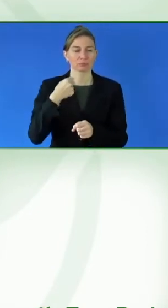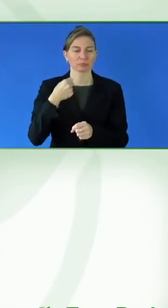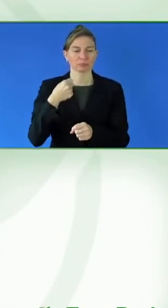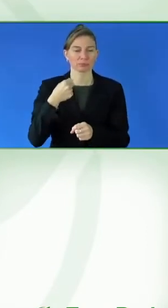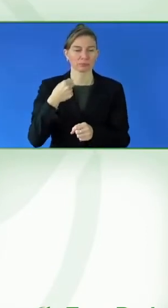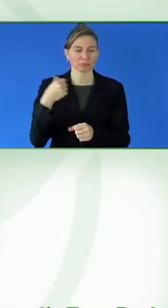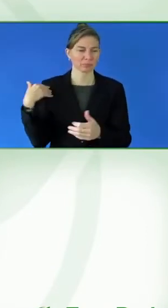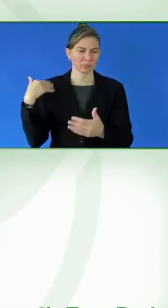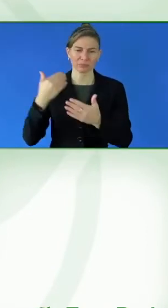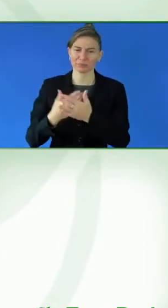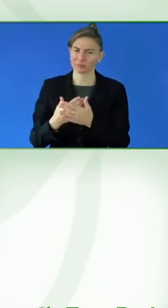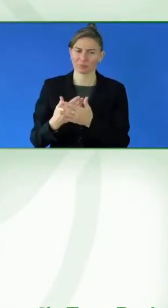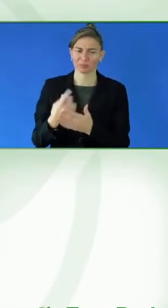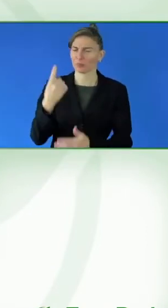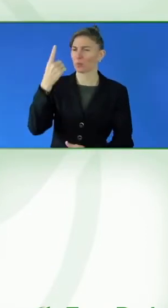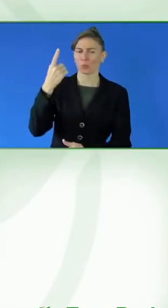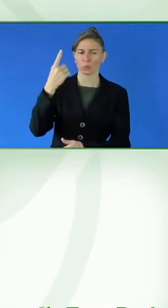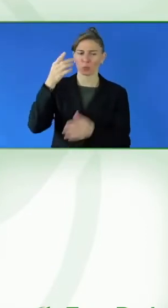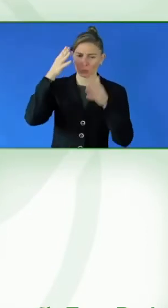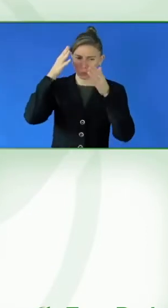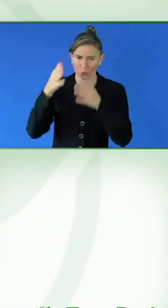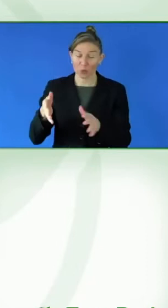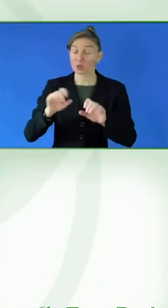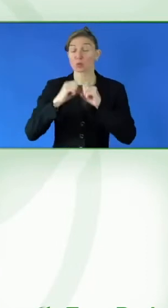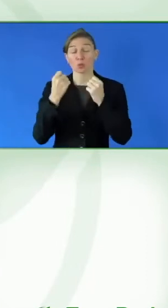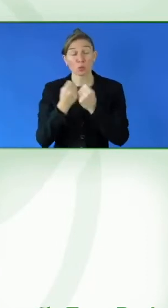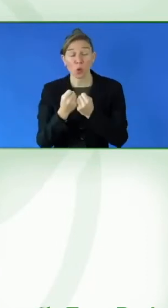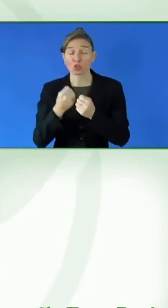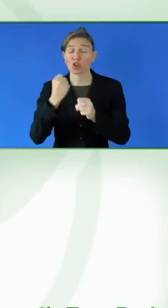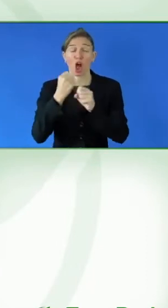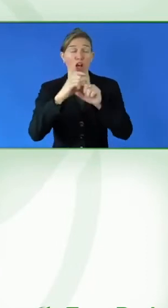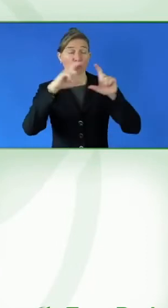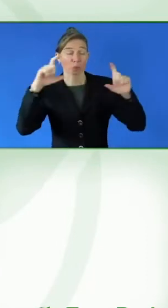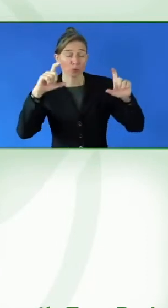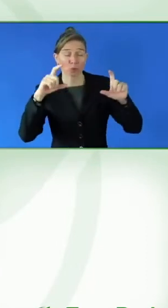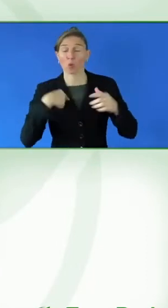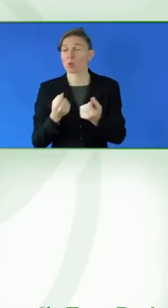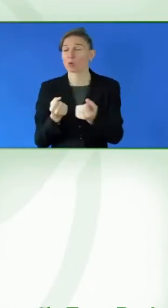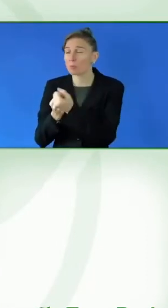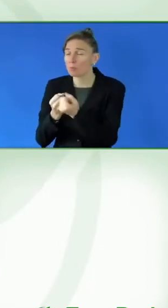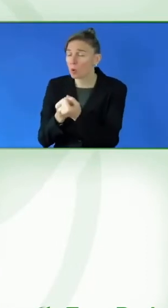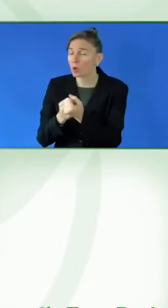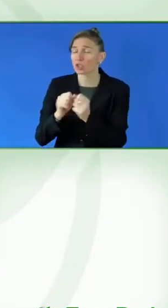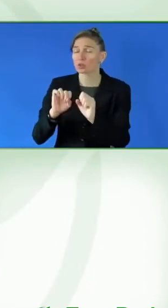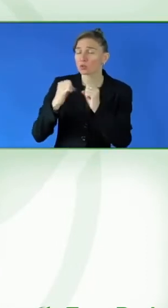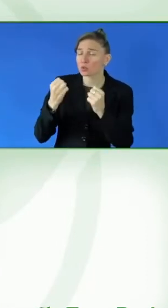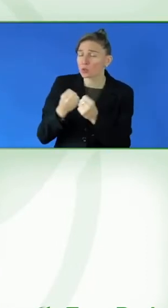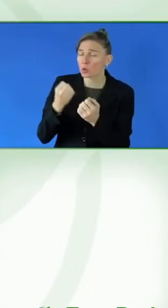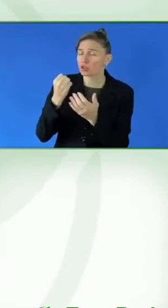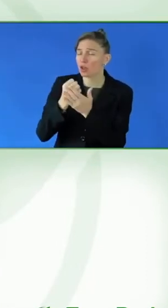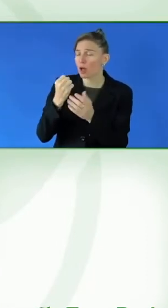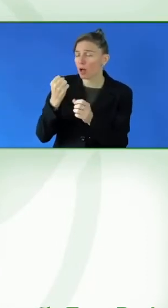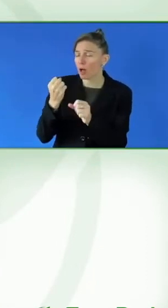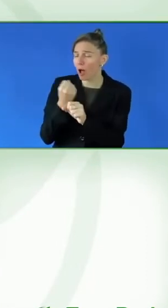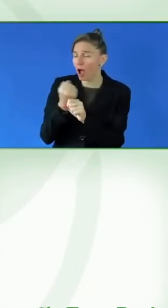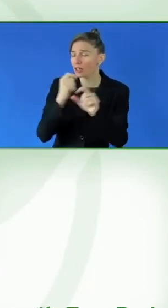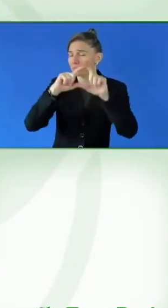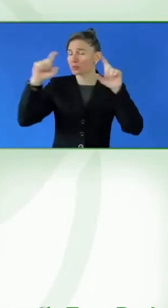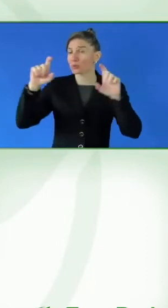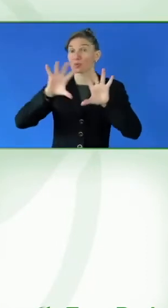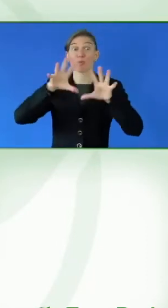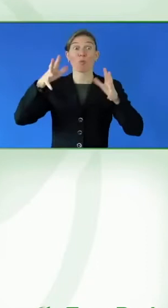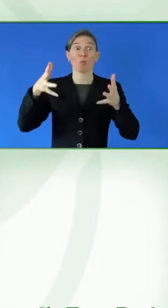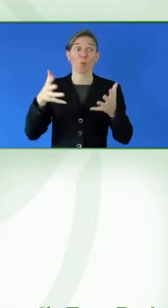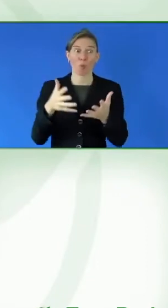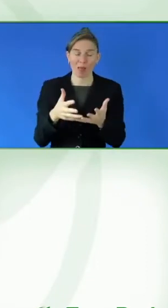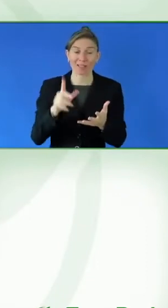years than being a social entrepreneur or then supporting social entrepreneurs around the world. And I had the pleasure 6 years back to develop